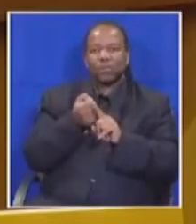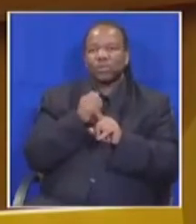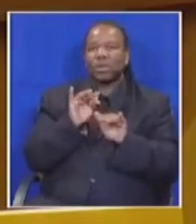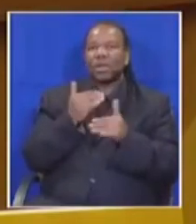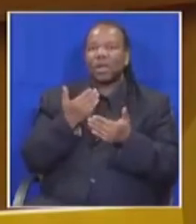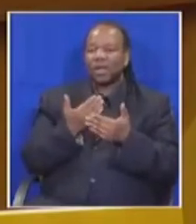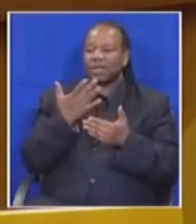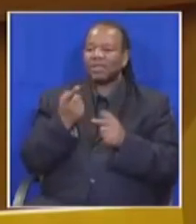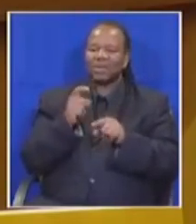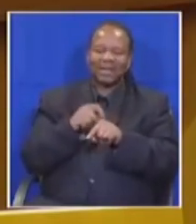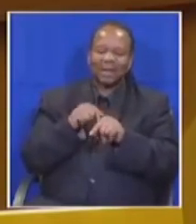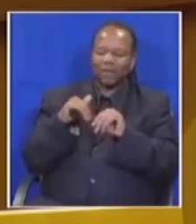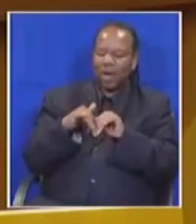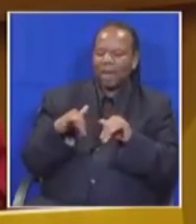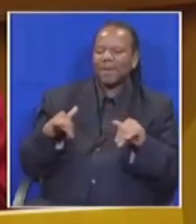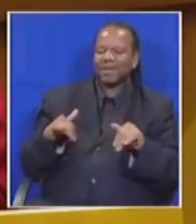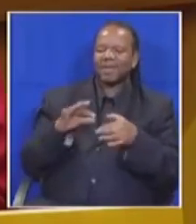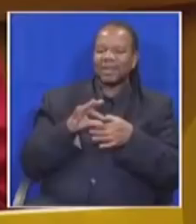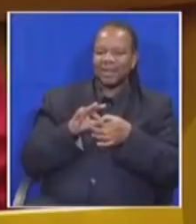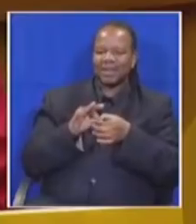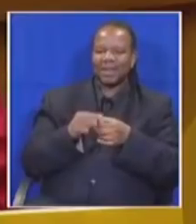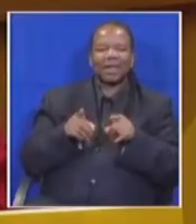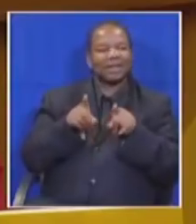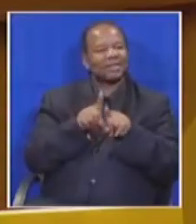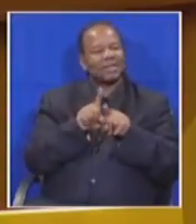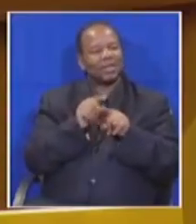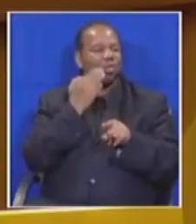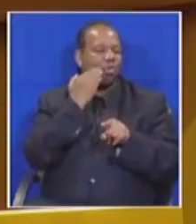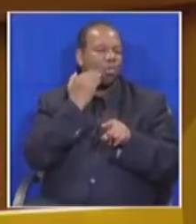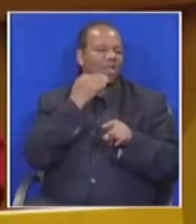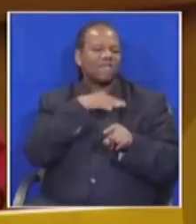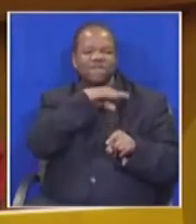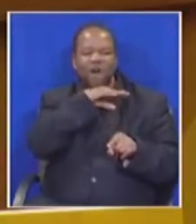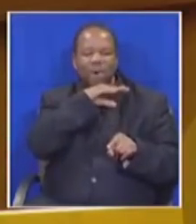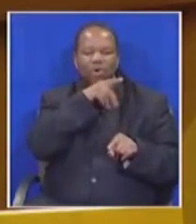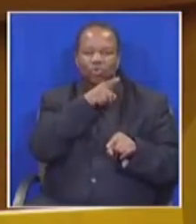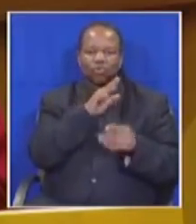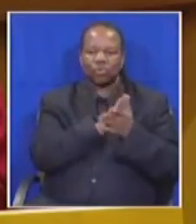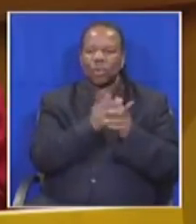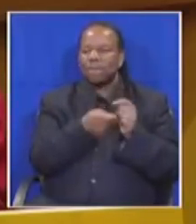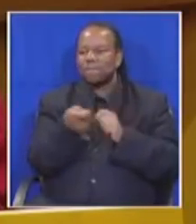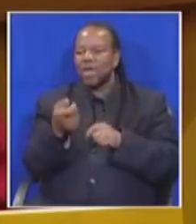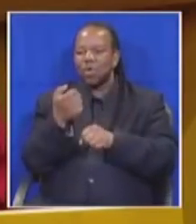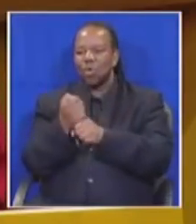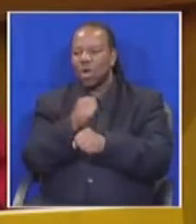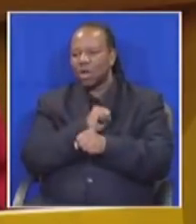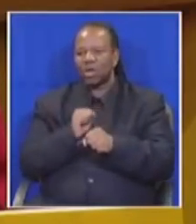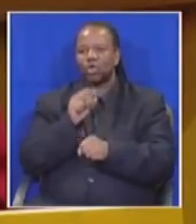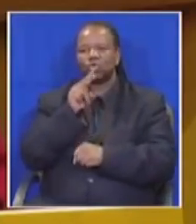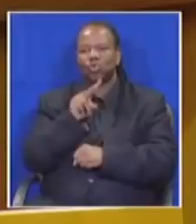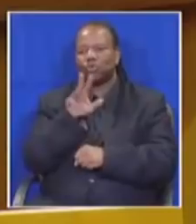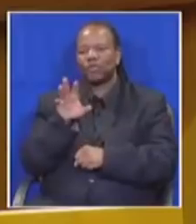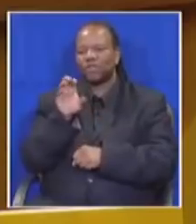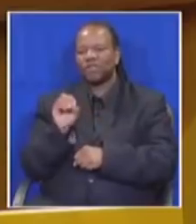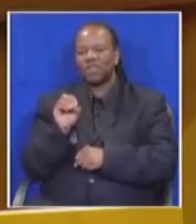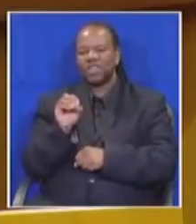colonialism and apartheid. White farmers have been paying their workers in this country in alcohol for over 250 years. This has